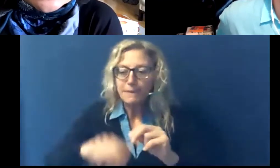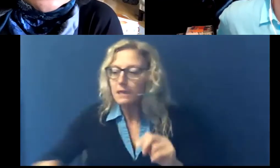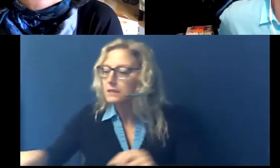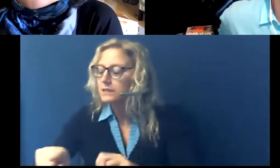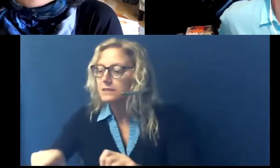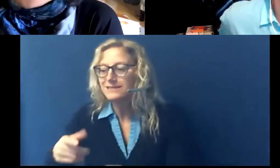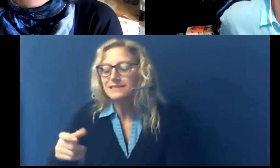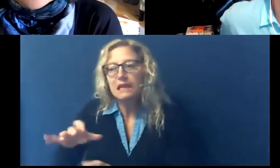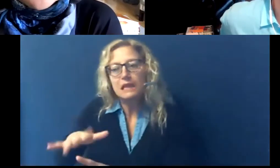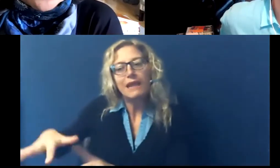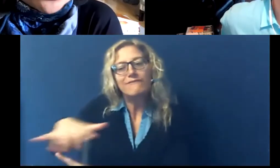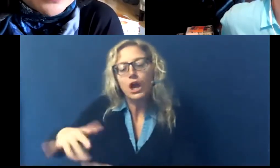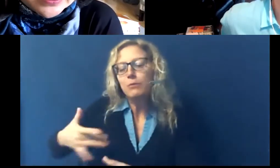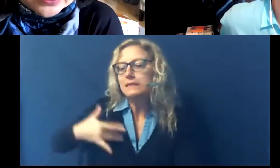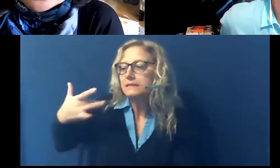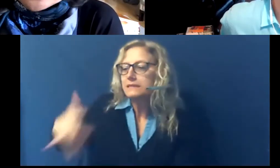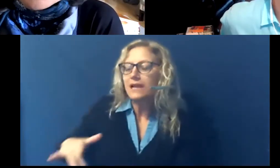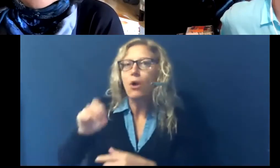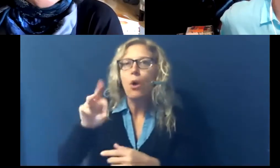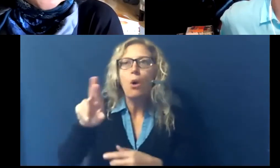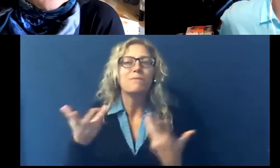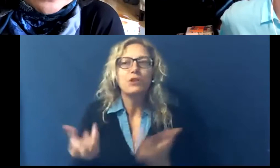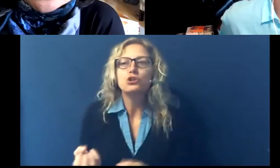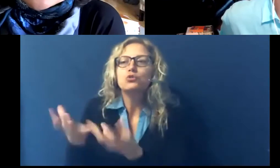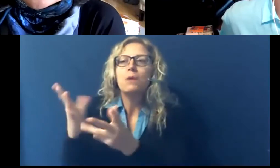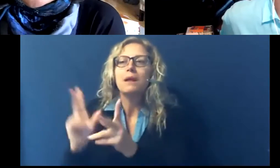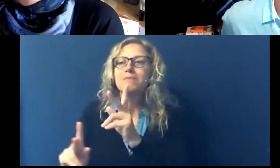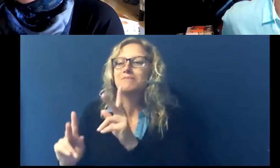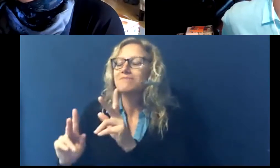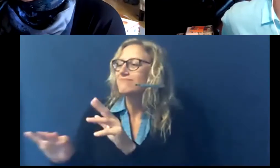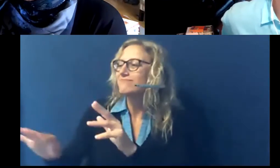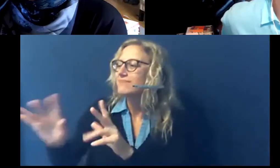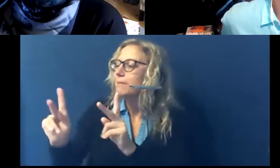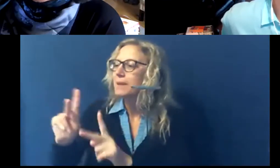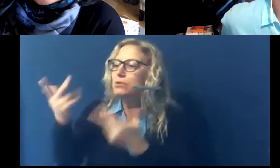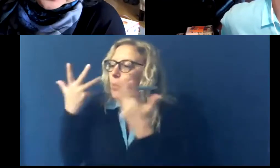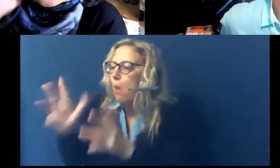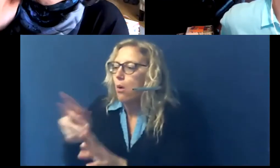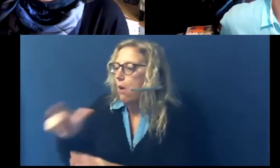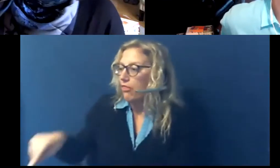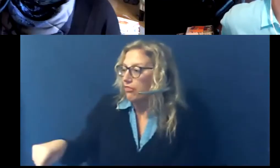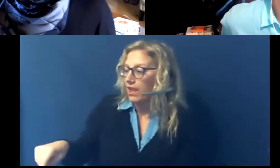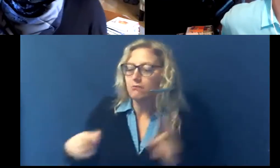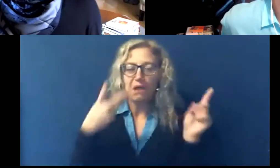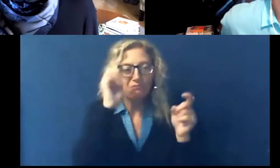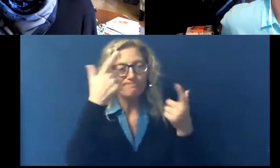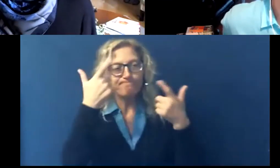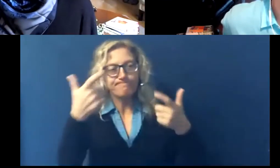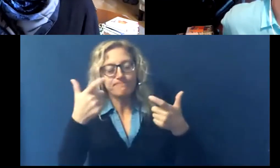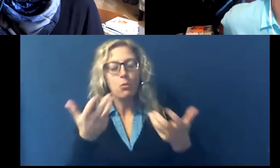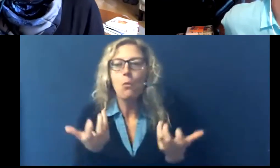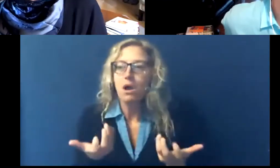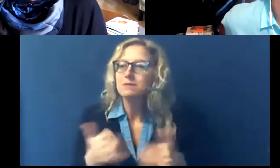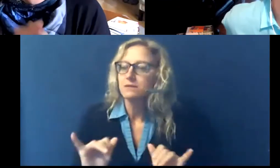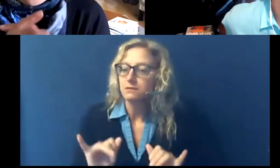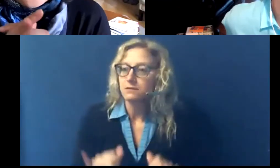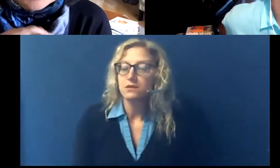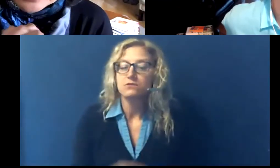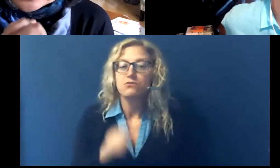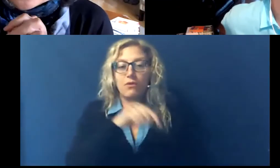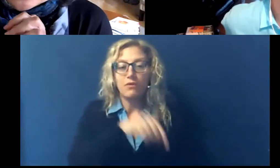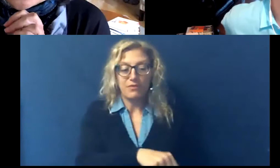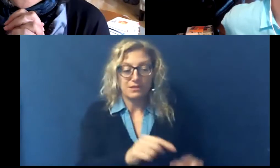environmentally sensitive or where there were too many people's interests at stake. So this case is about the first tranche